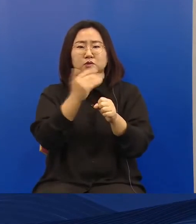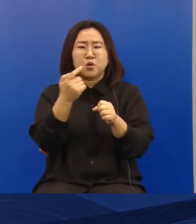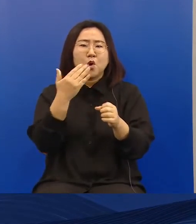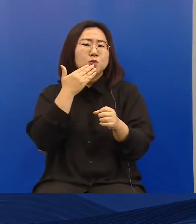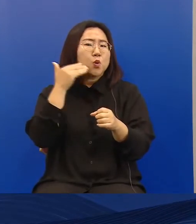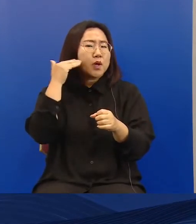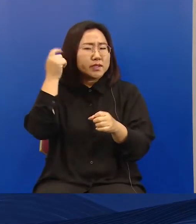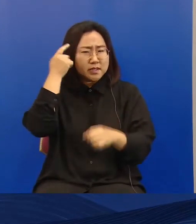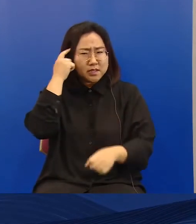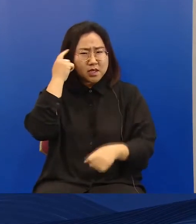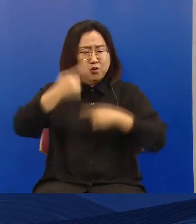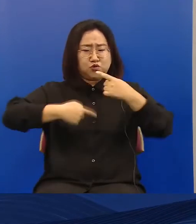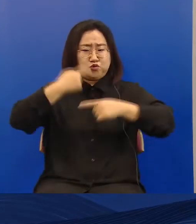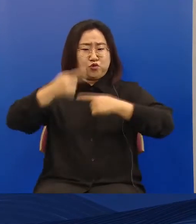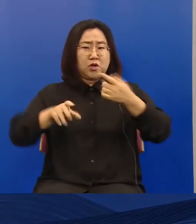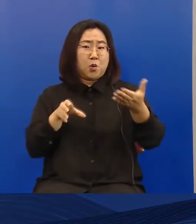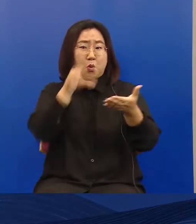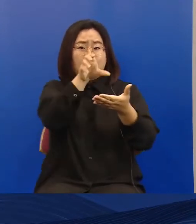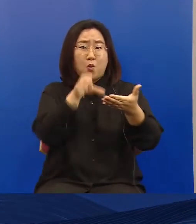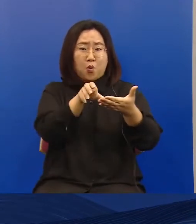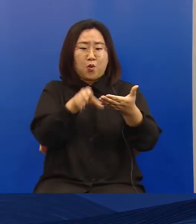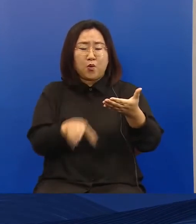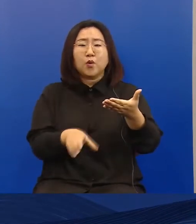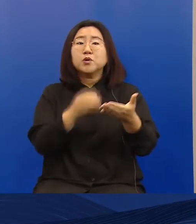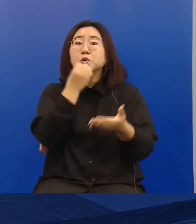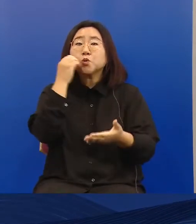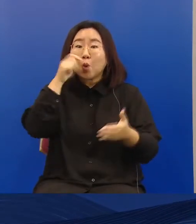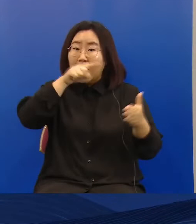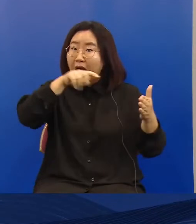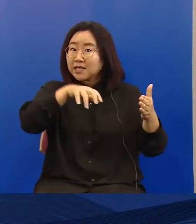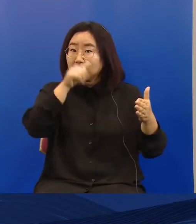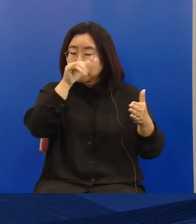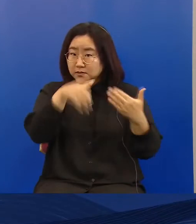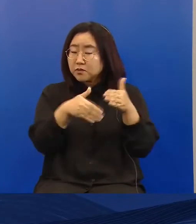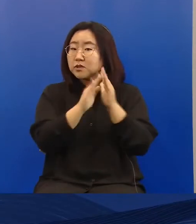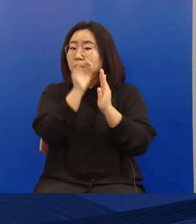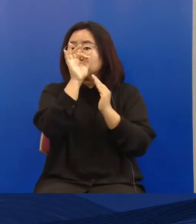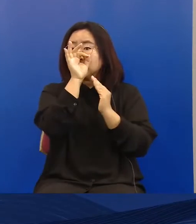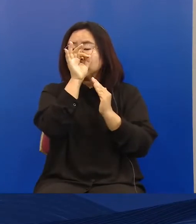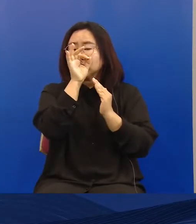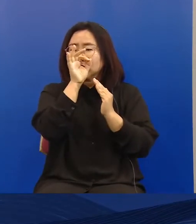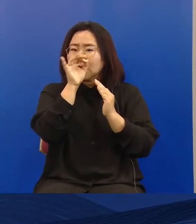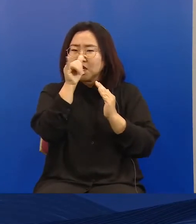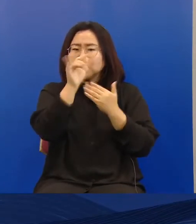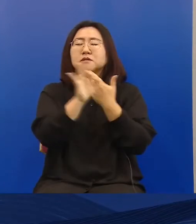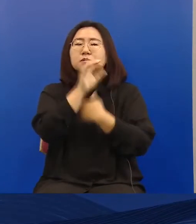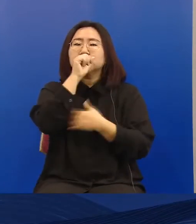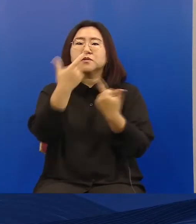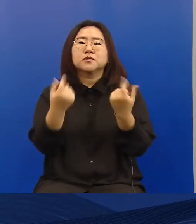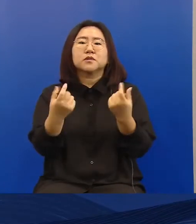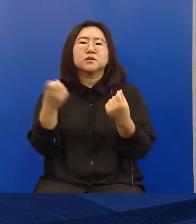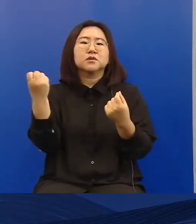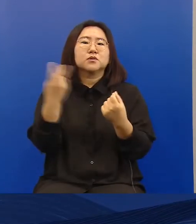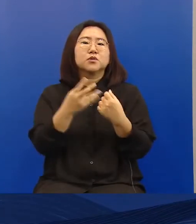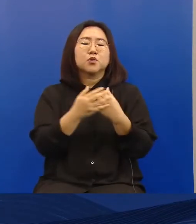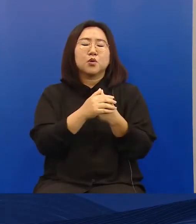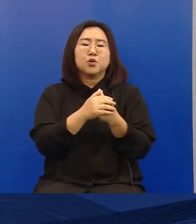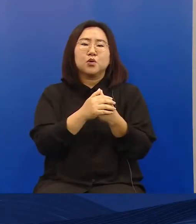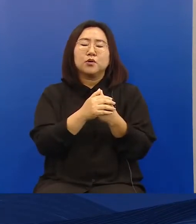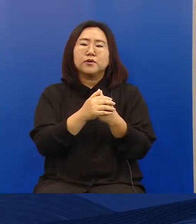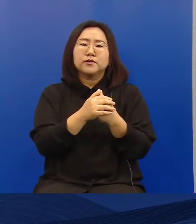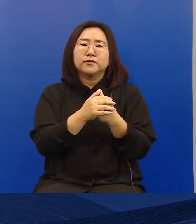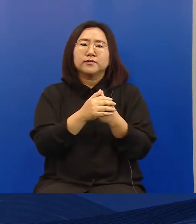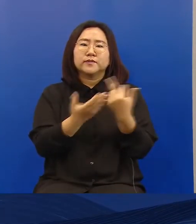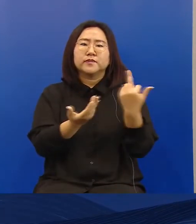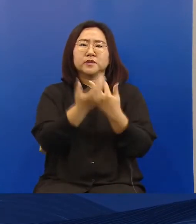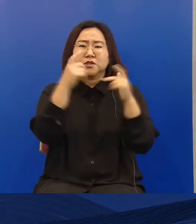webpage of Jeju provincial government, it's great. However, it's hard for older persons to check out the website.